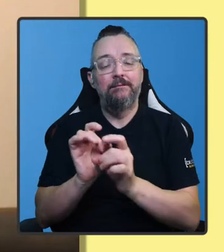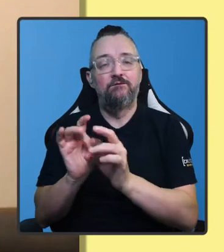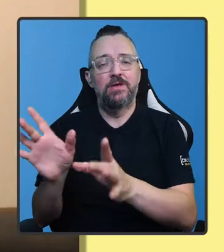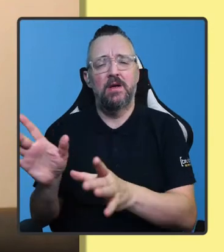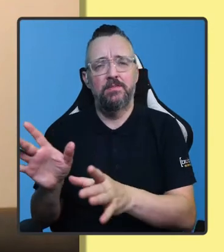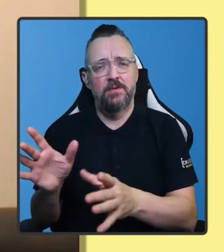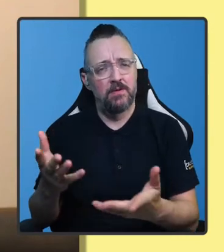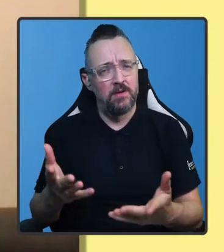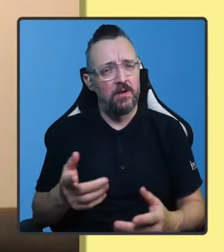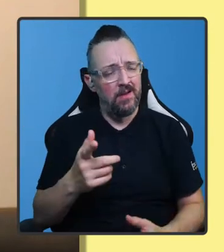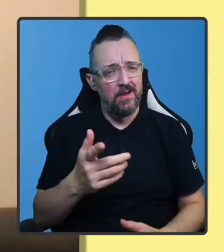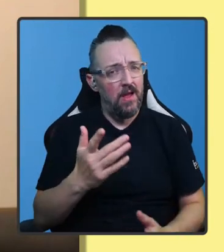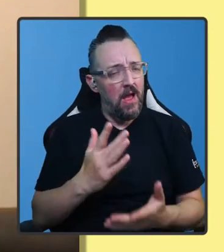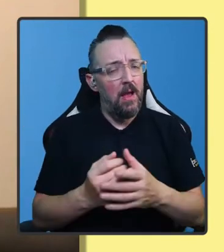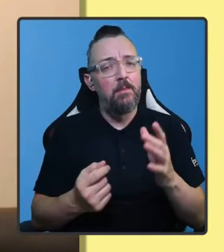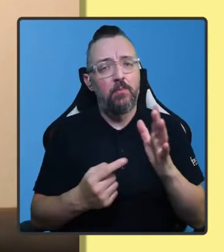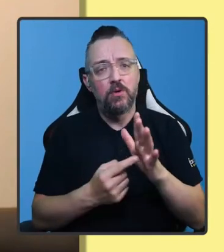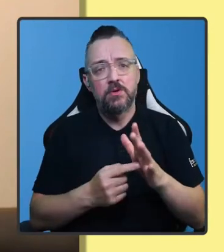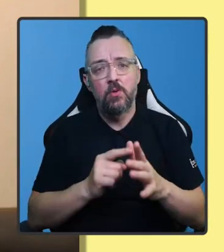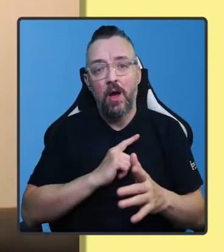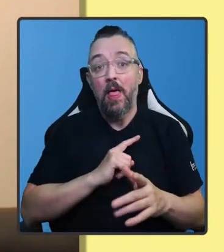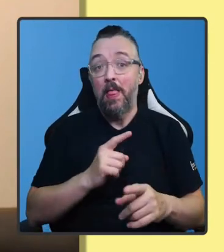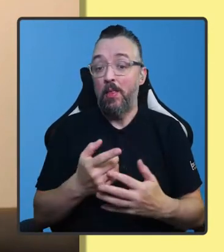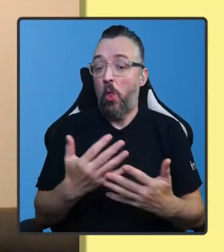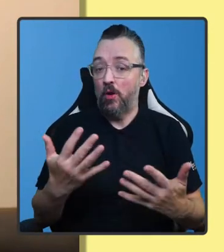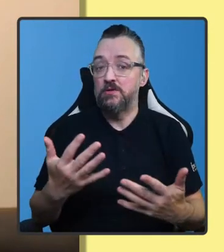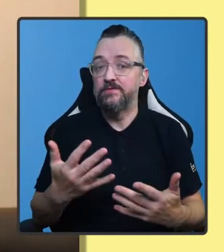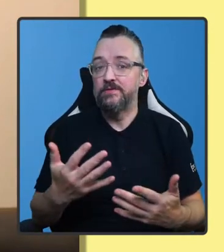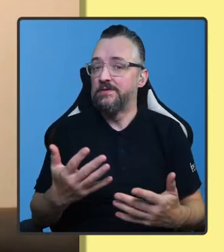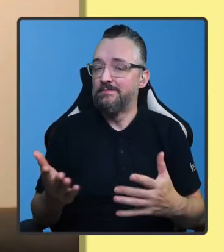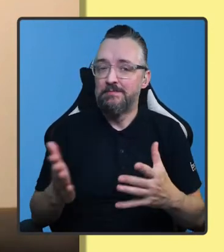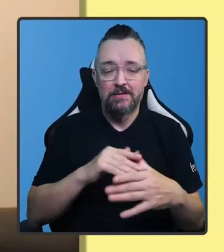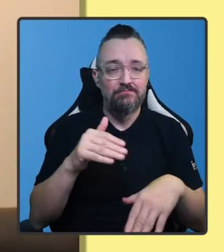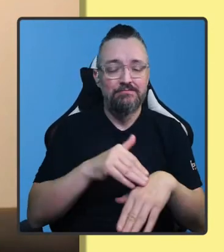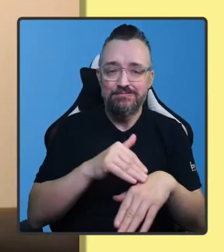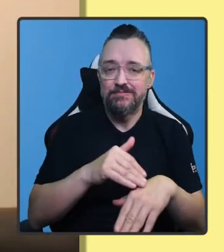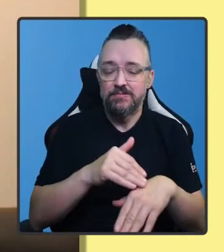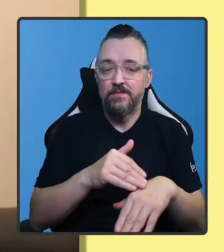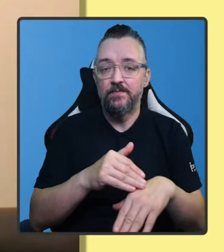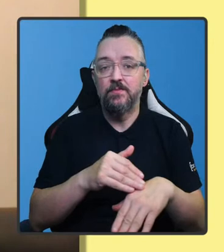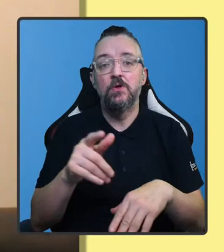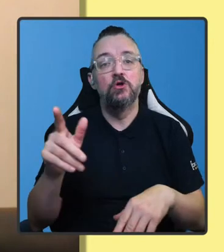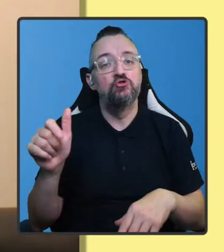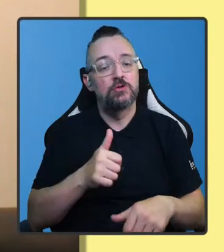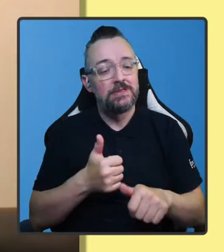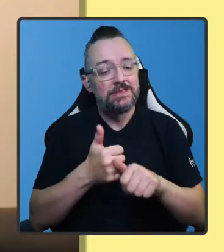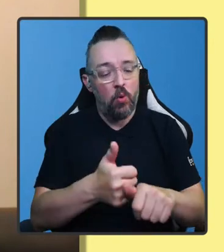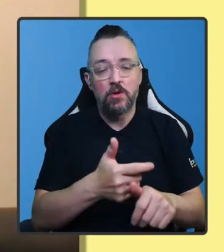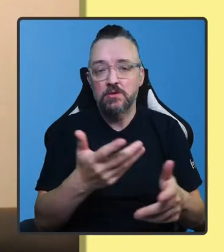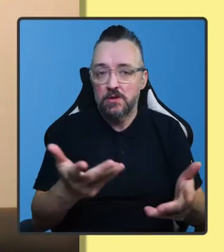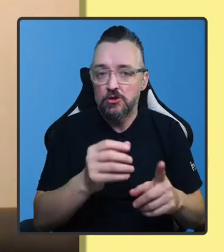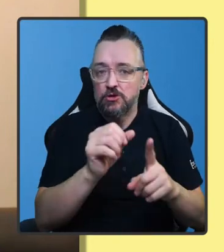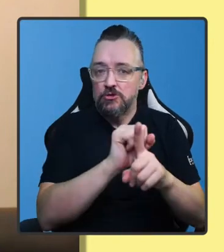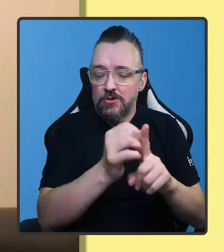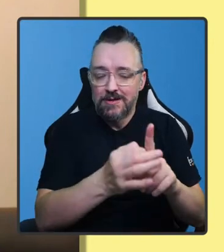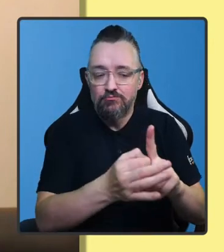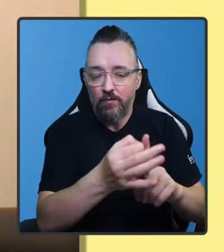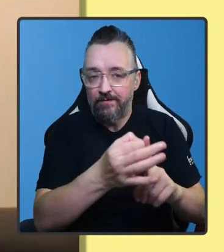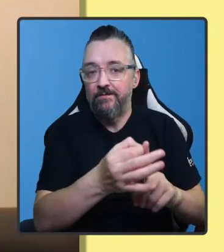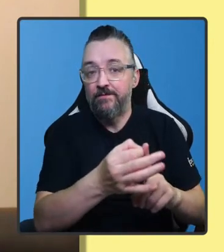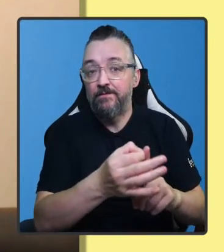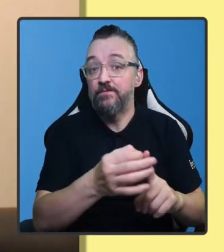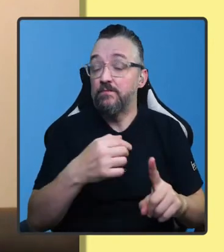point, and it's key to why many reoffend. He says more should be done to support rehabilitation programs. Conference, I